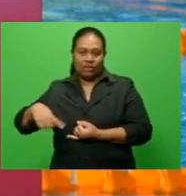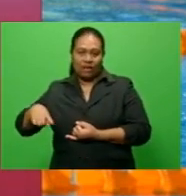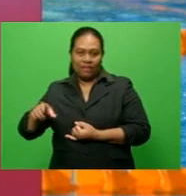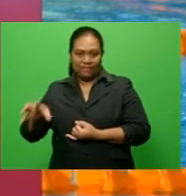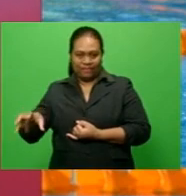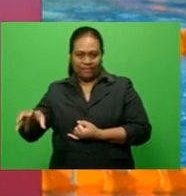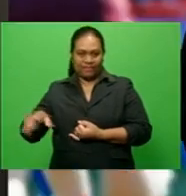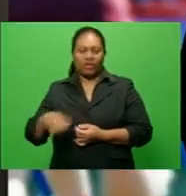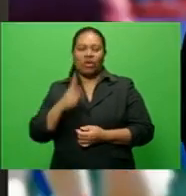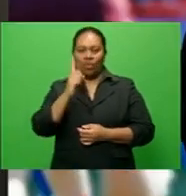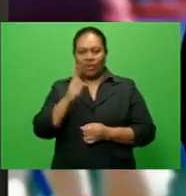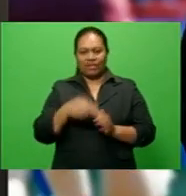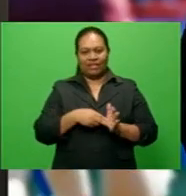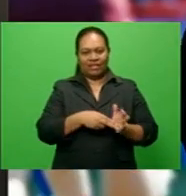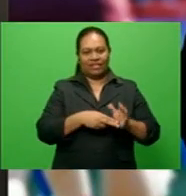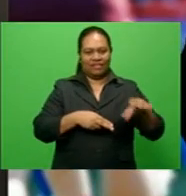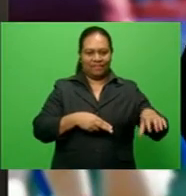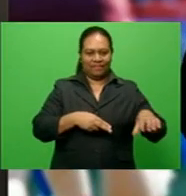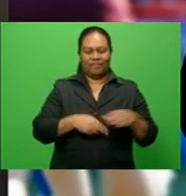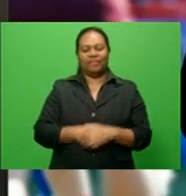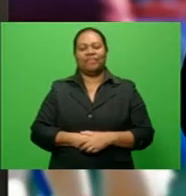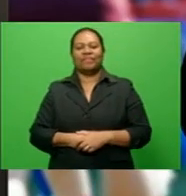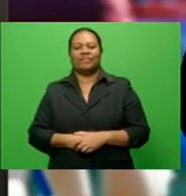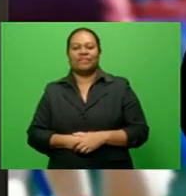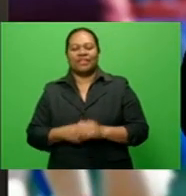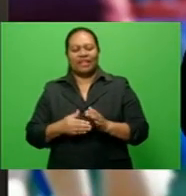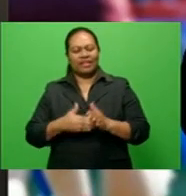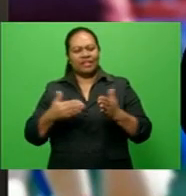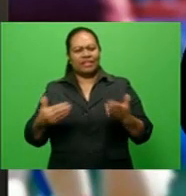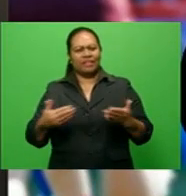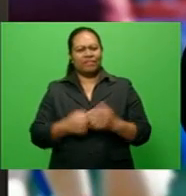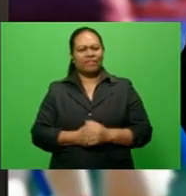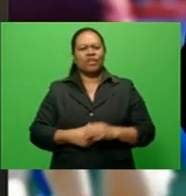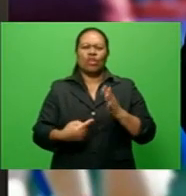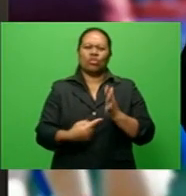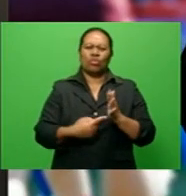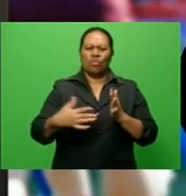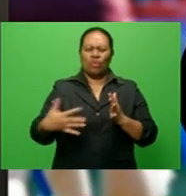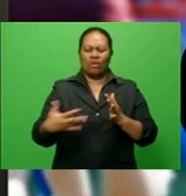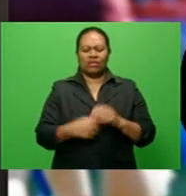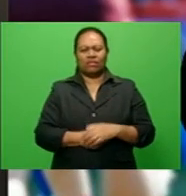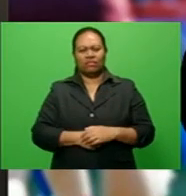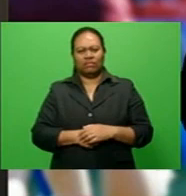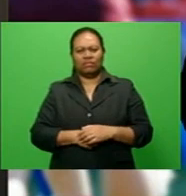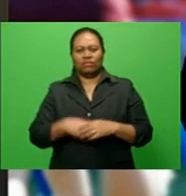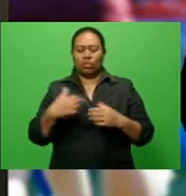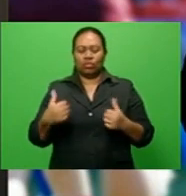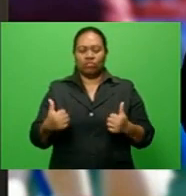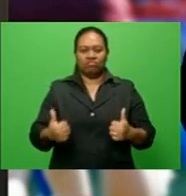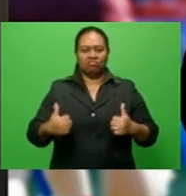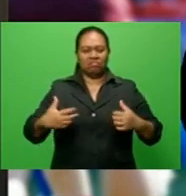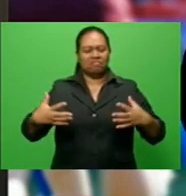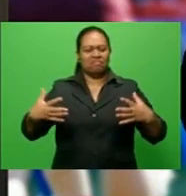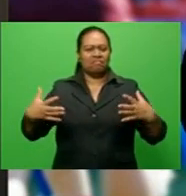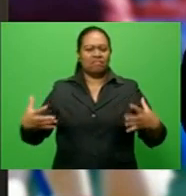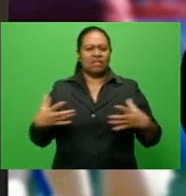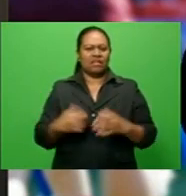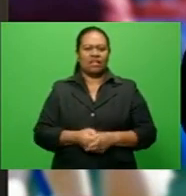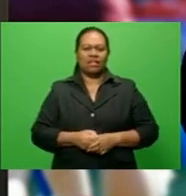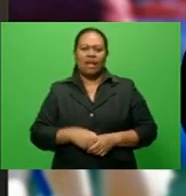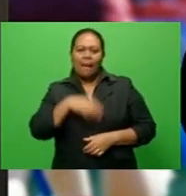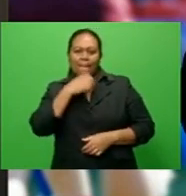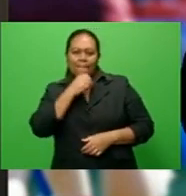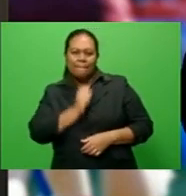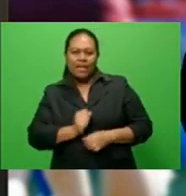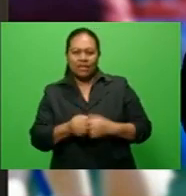one in Nandi. Kellen Ponga and Enari Tuala combined well to put a huge hole in Manly's finals hopes by leading